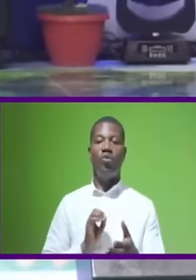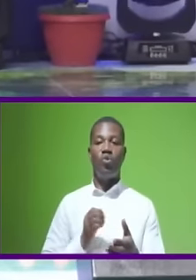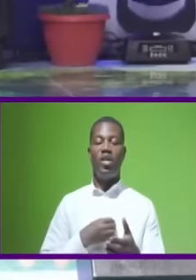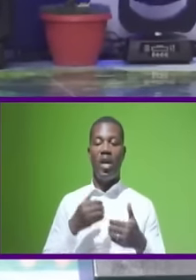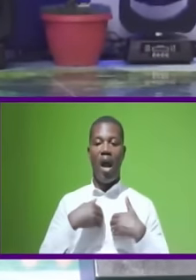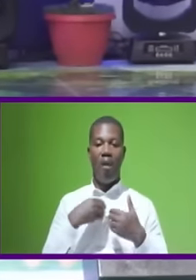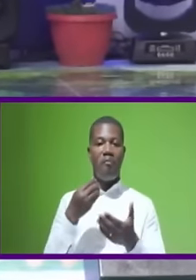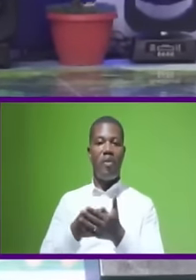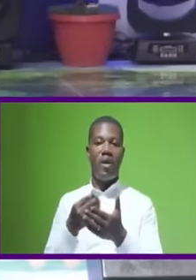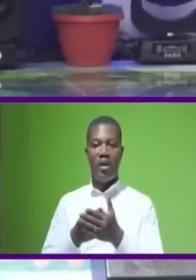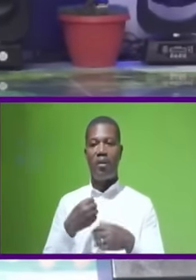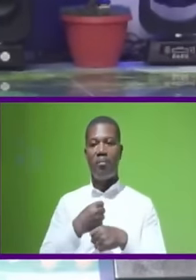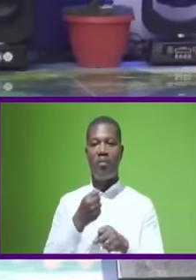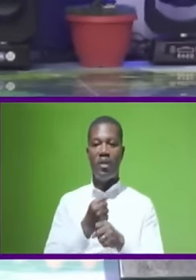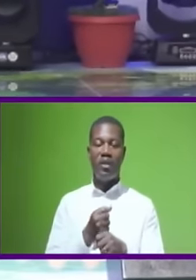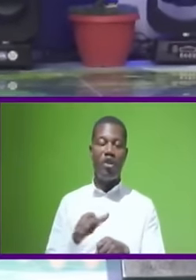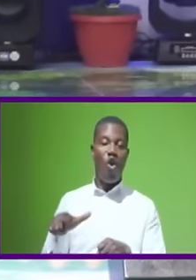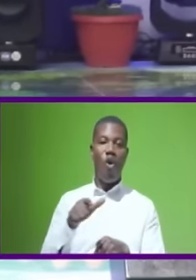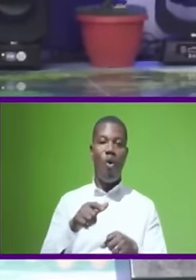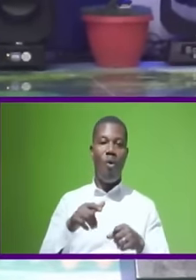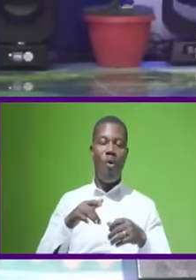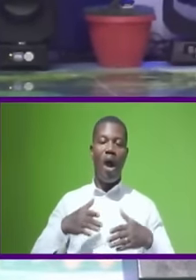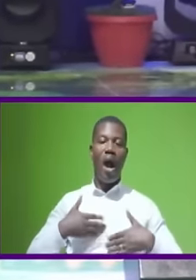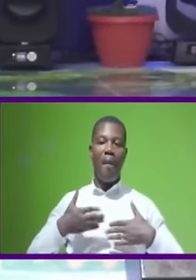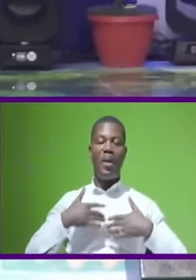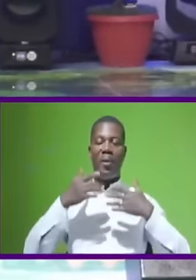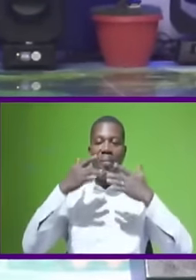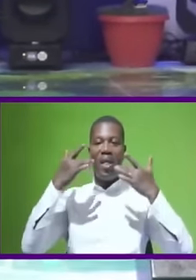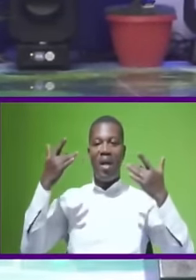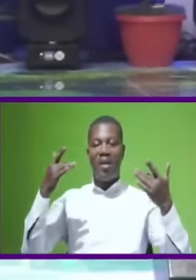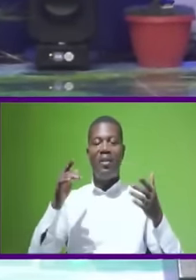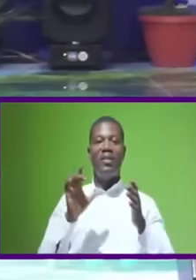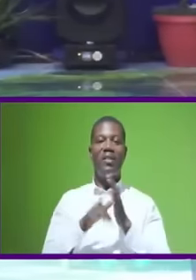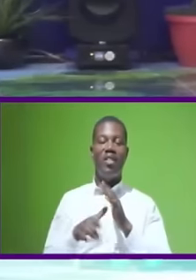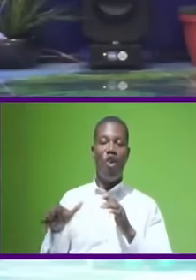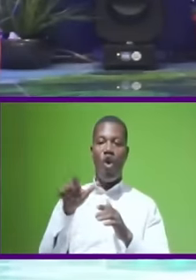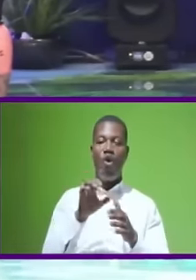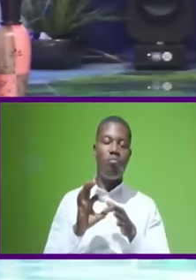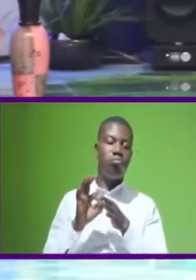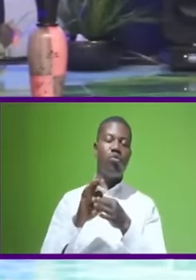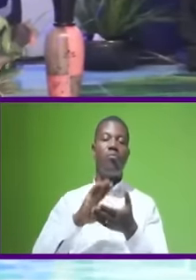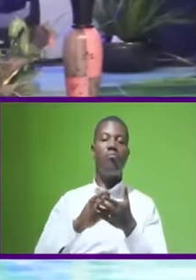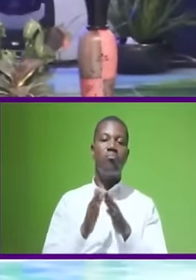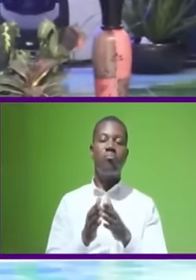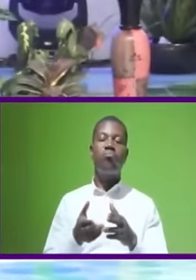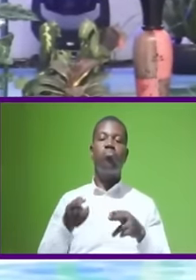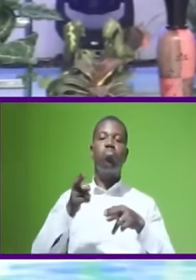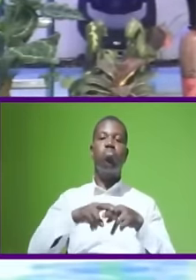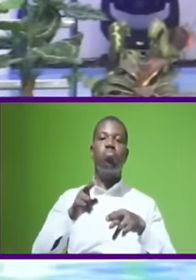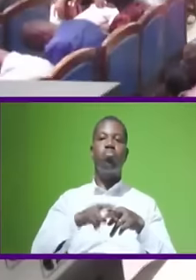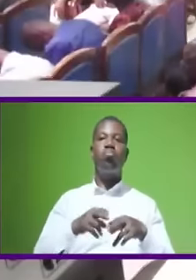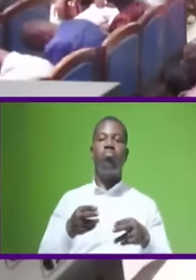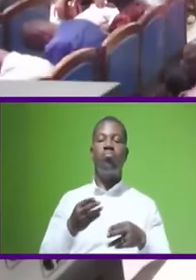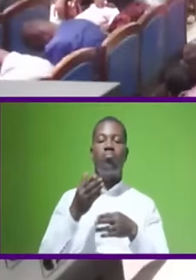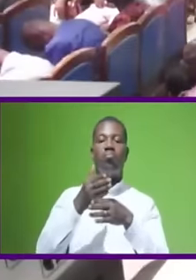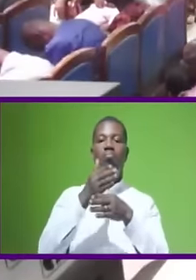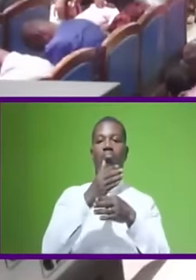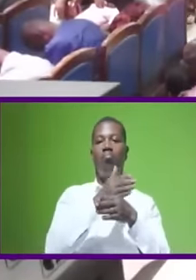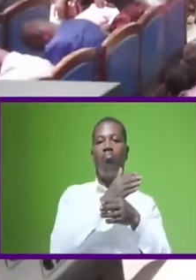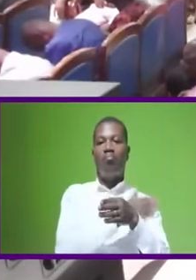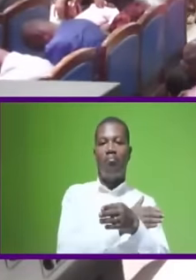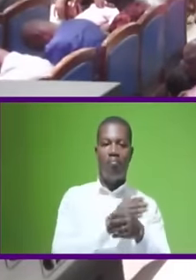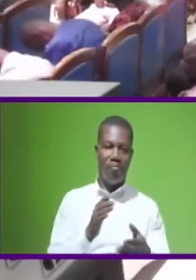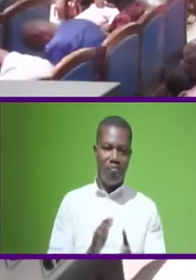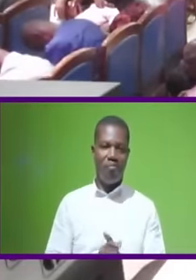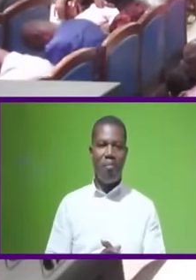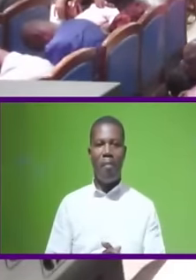so ama won yin sereno. Na fi yin yina bumu yakesi. So those who lack and do